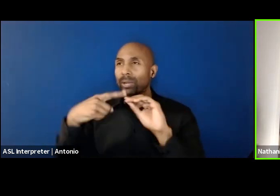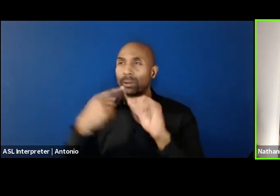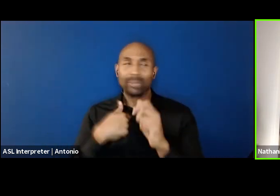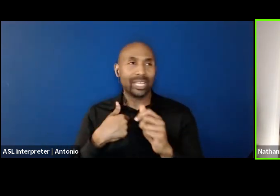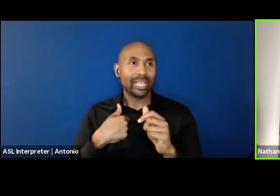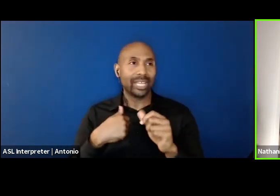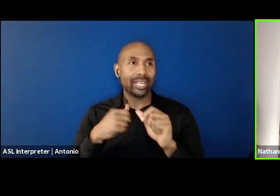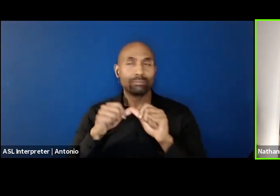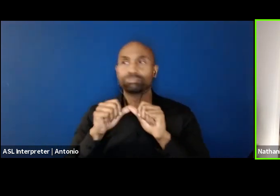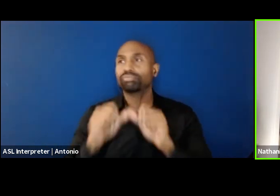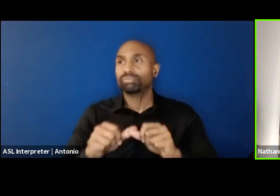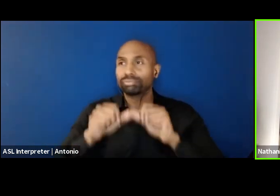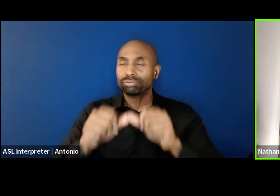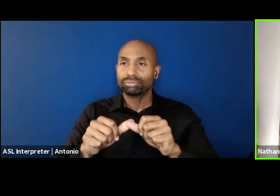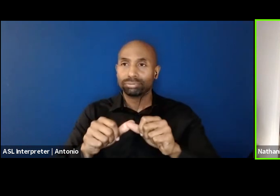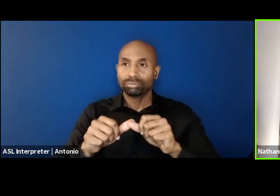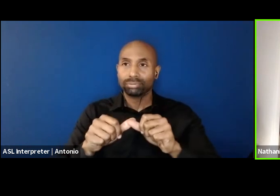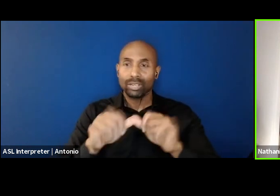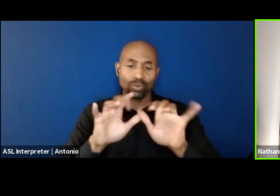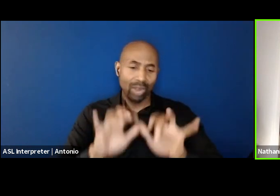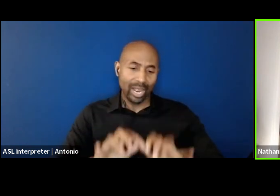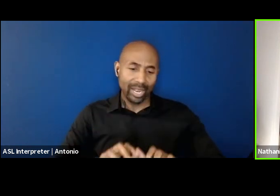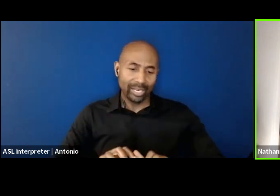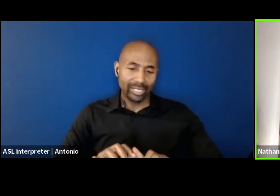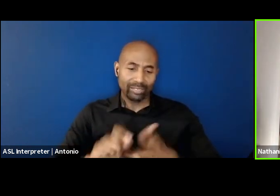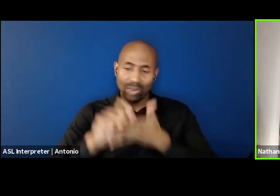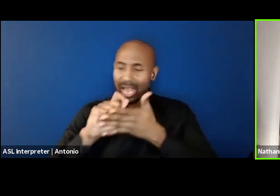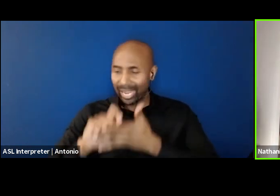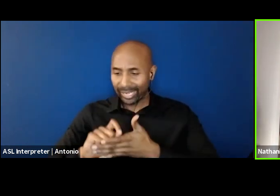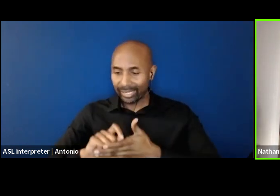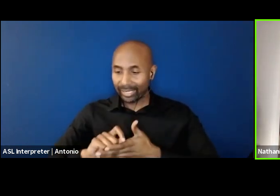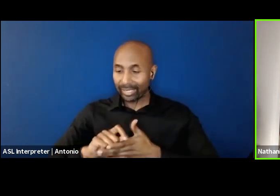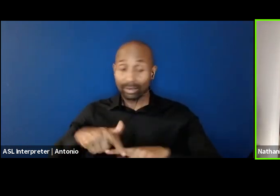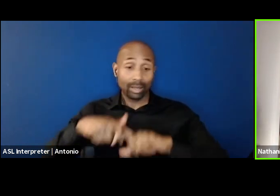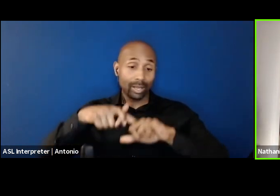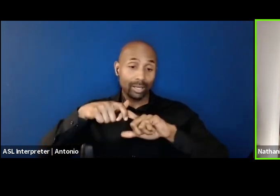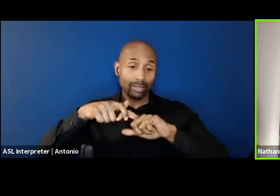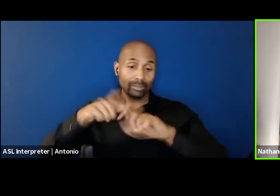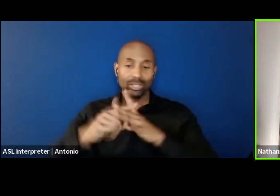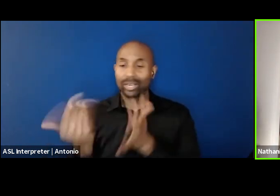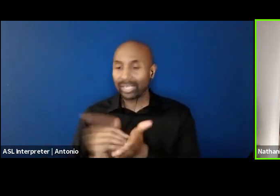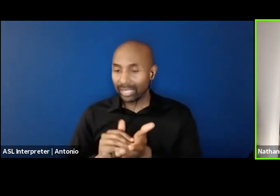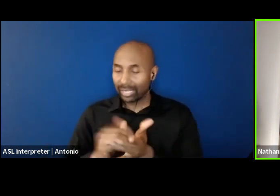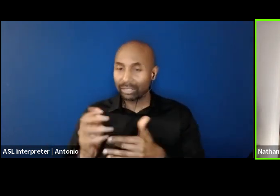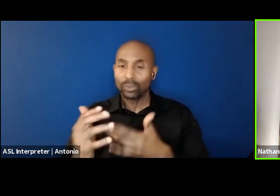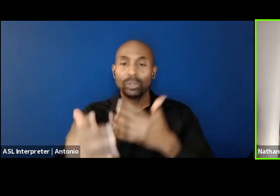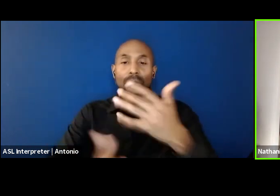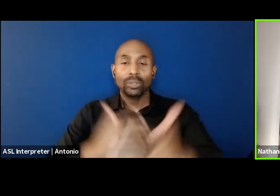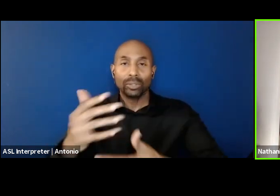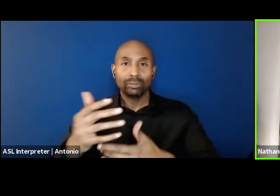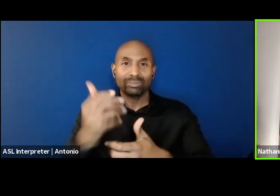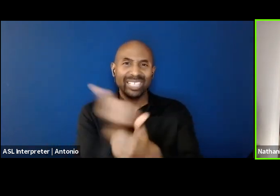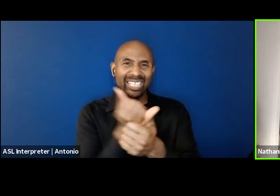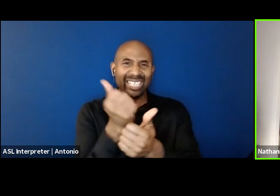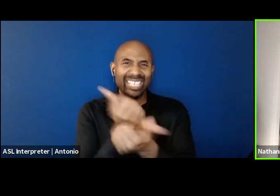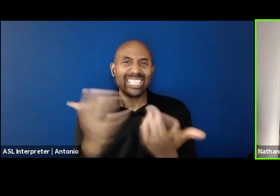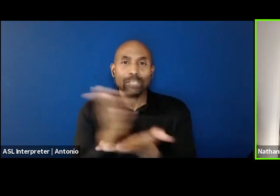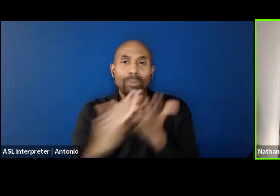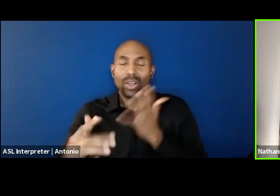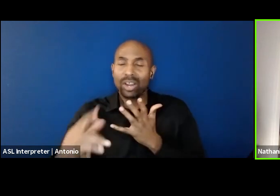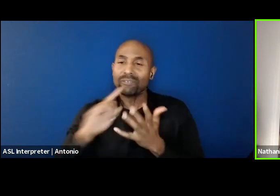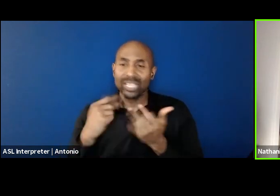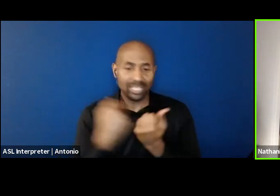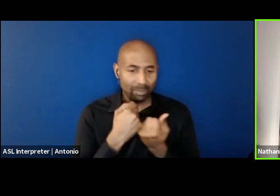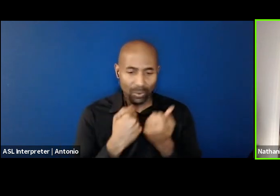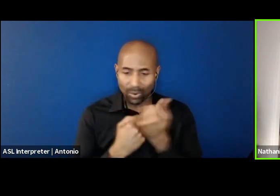Seriality, point put in, is an advance of parts leaning on one another, mutually supporting, wanting to say what would not